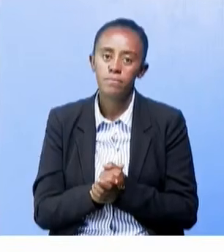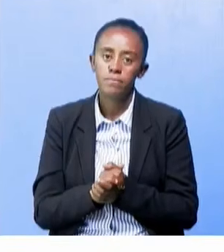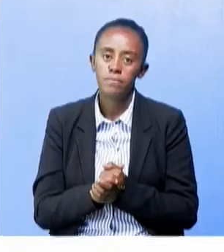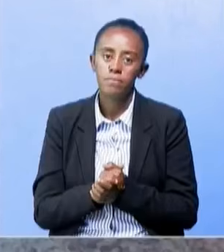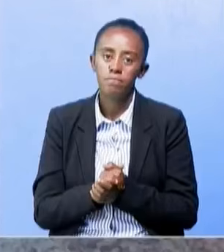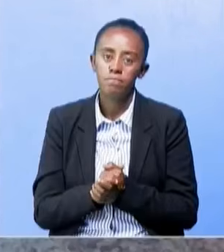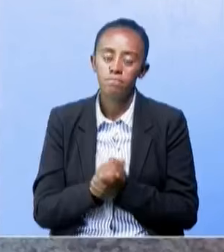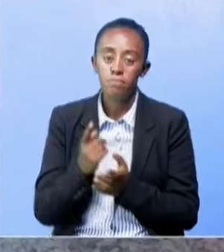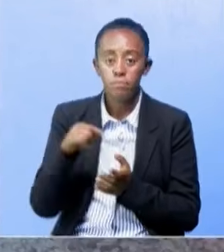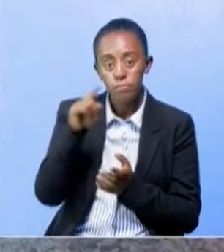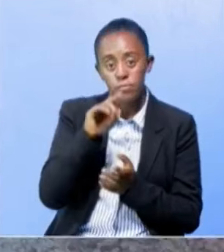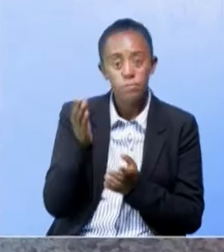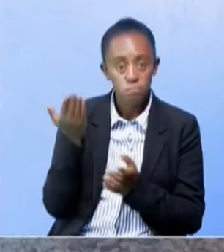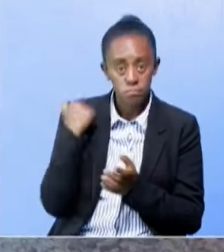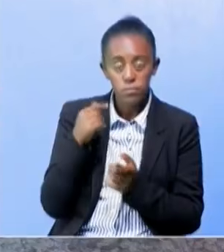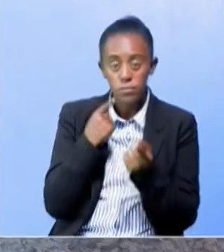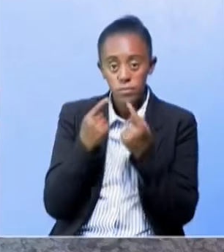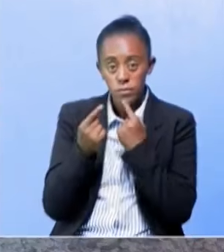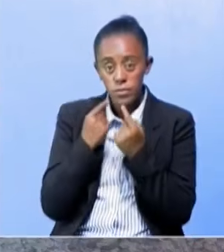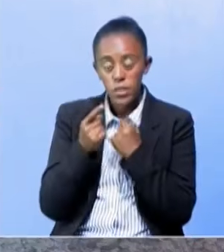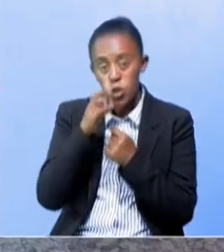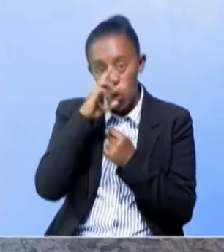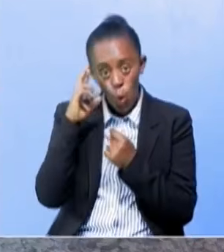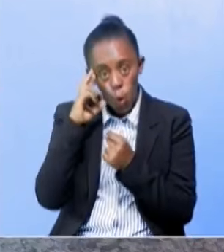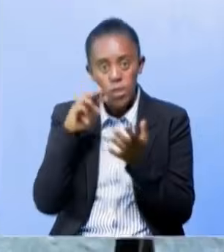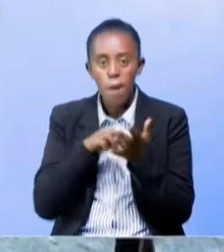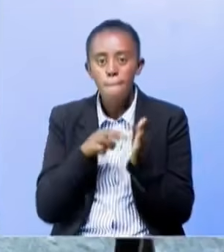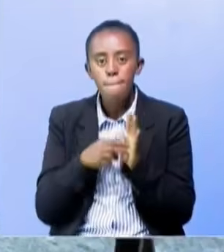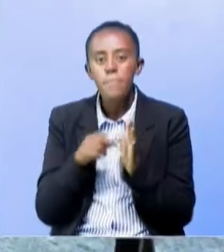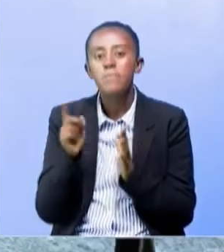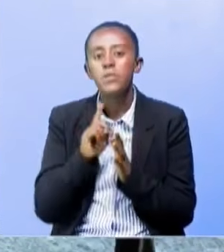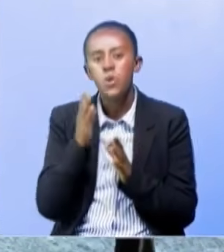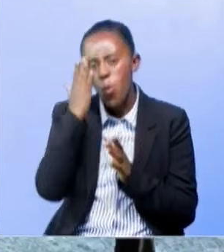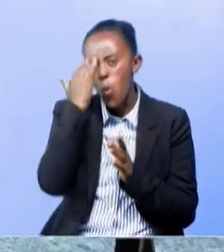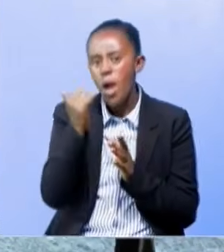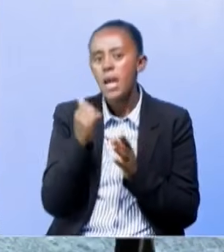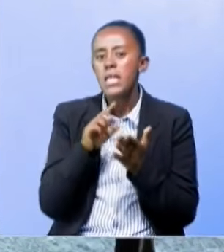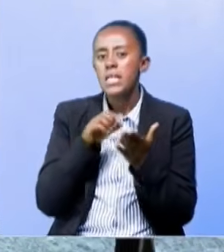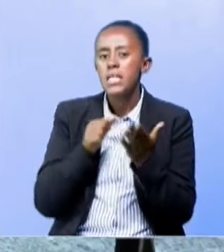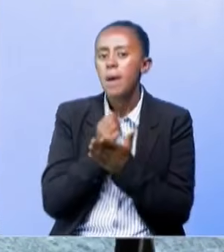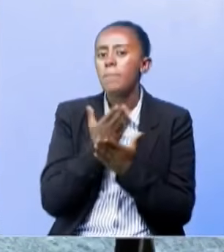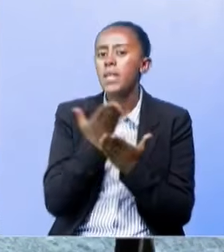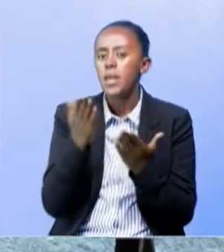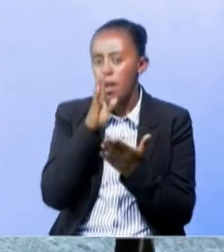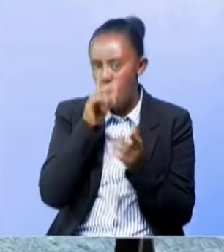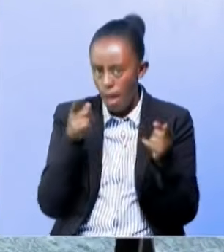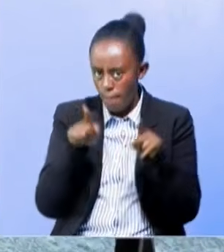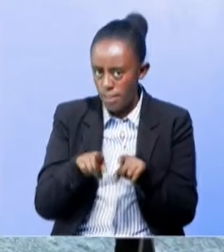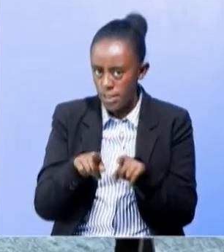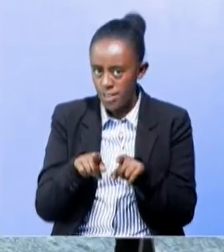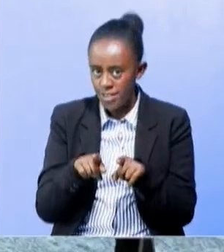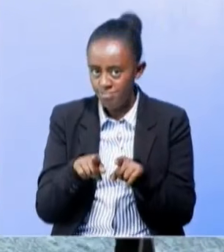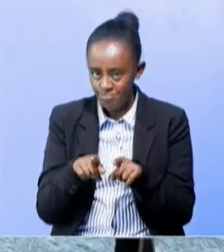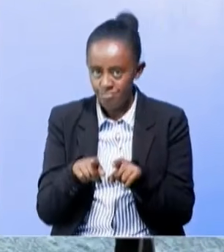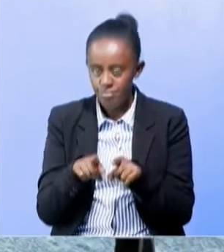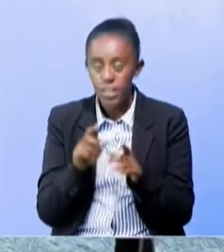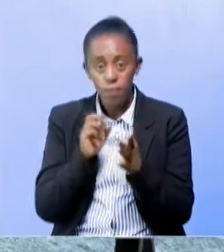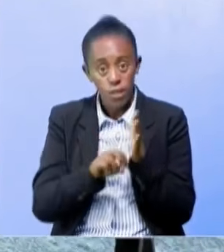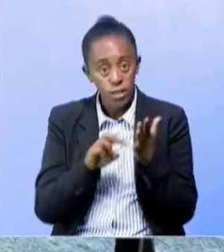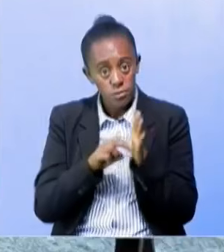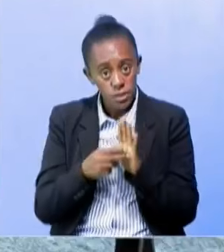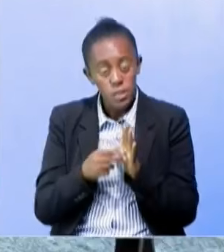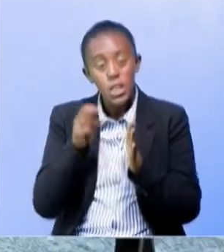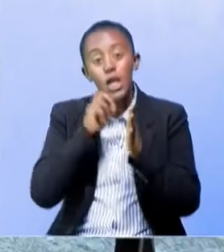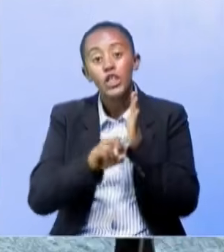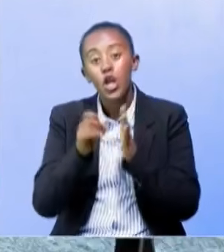As we have said earlier, cause means why something happened, isn't it? What about effect? Is the